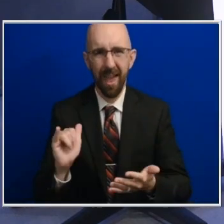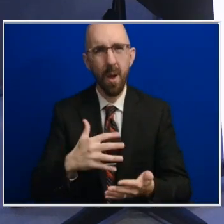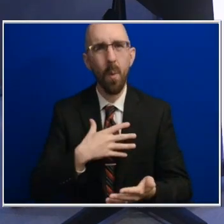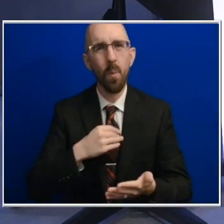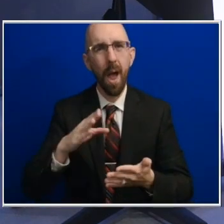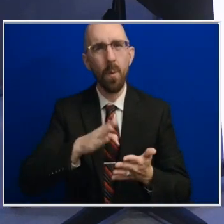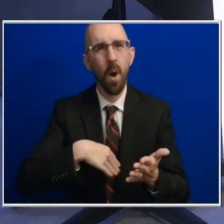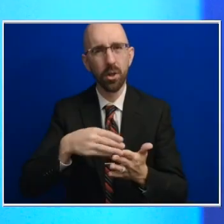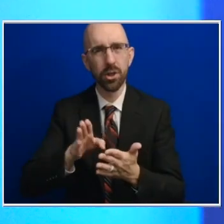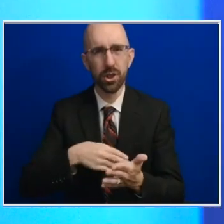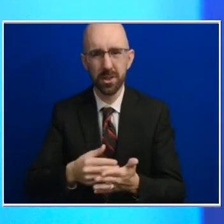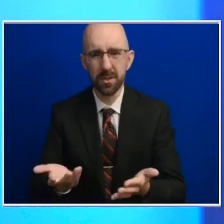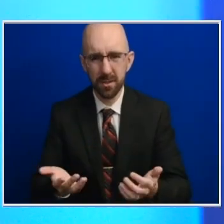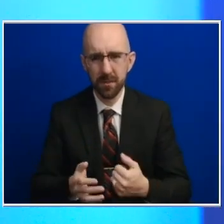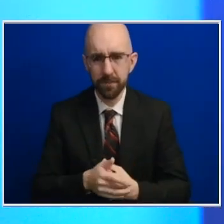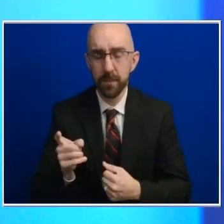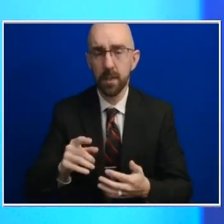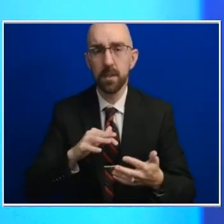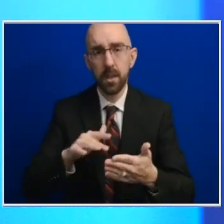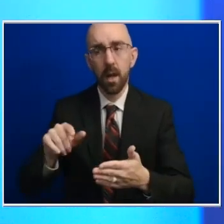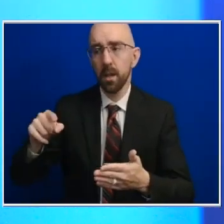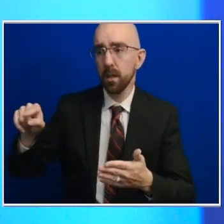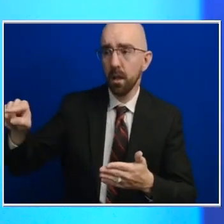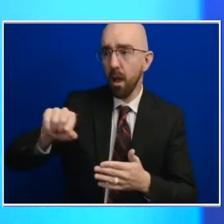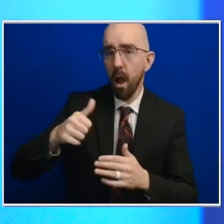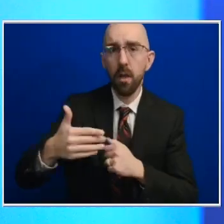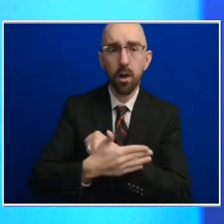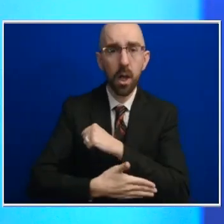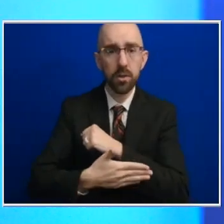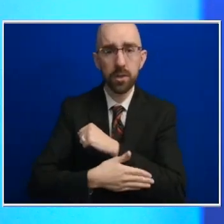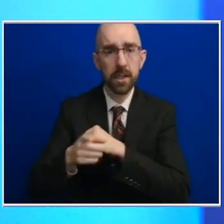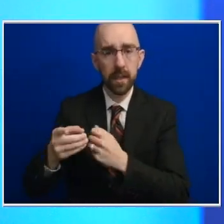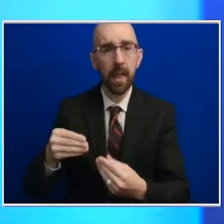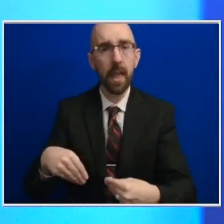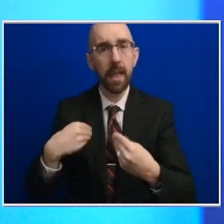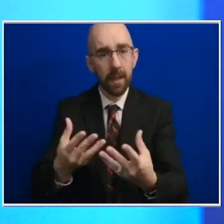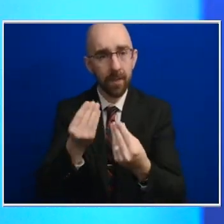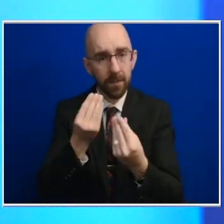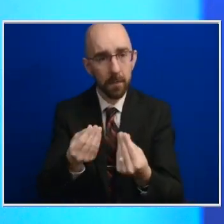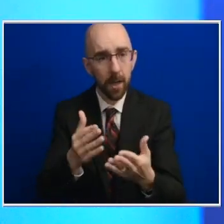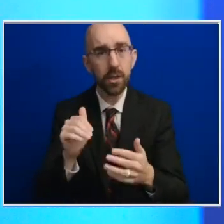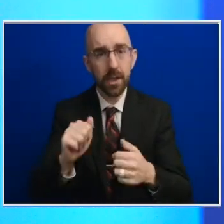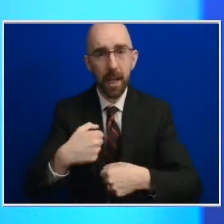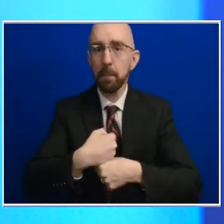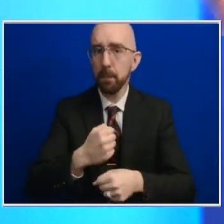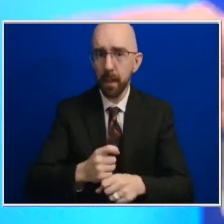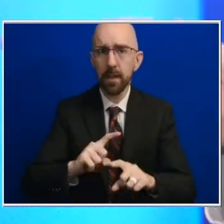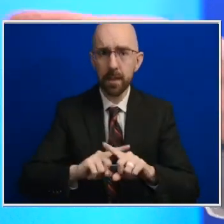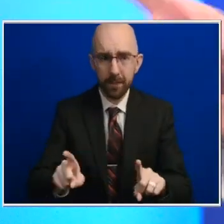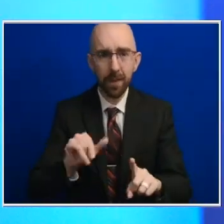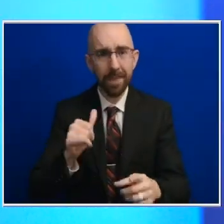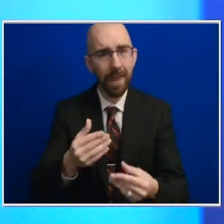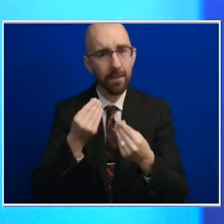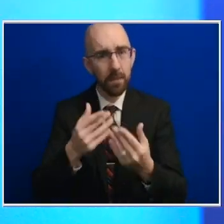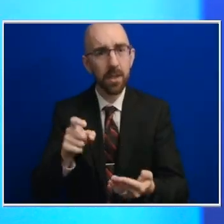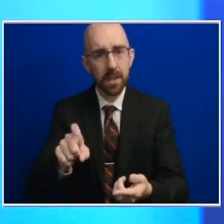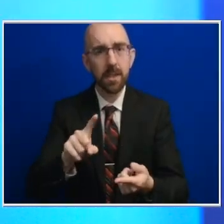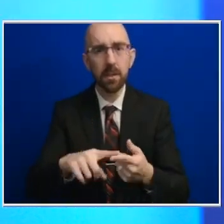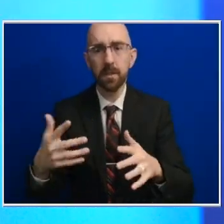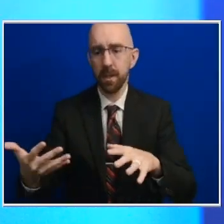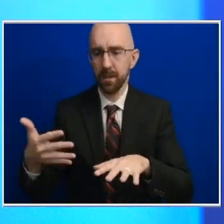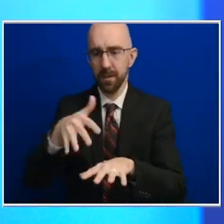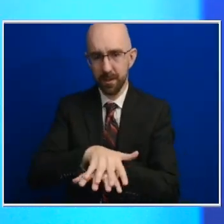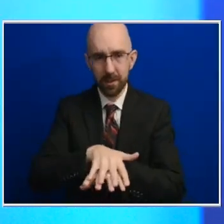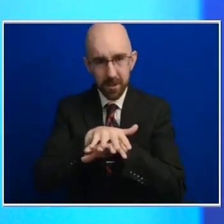are studies in other countries where if they give you information, it actually can make a difference. Yeah. But that information needs to be integrated, as Dr. Callender-Rich